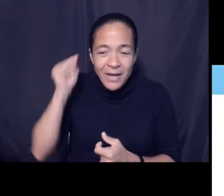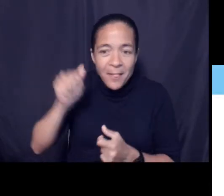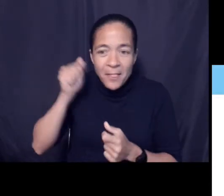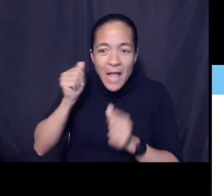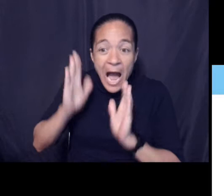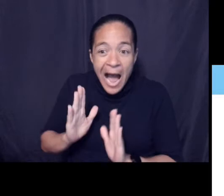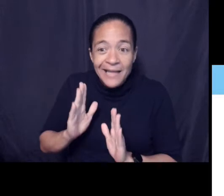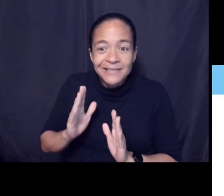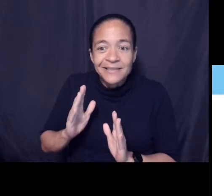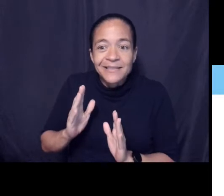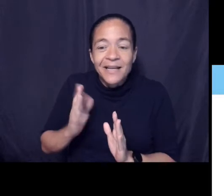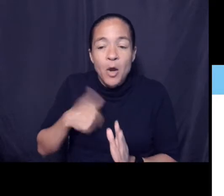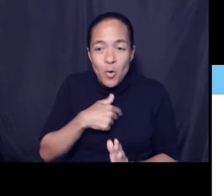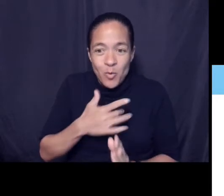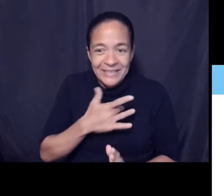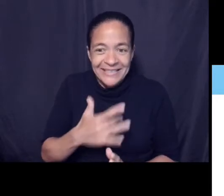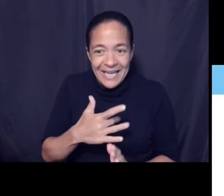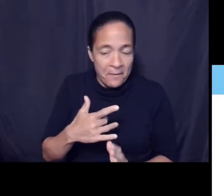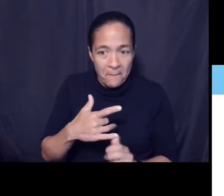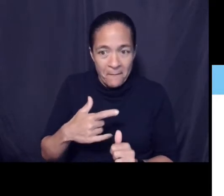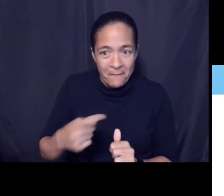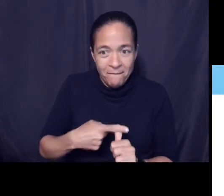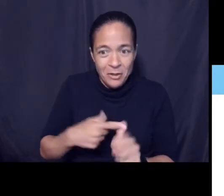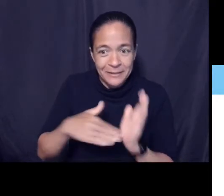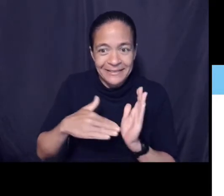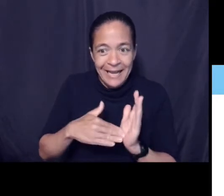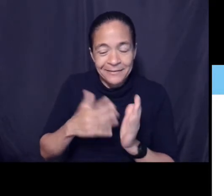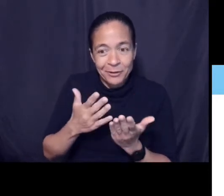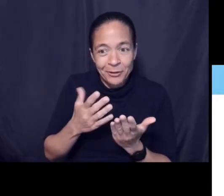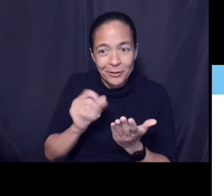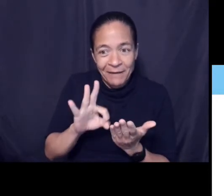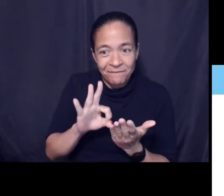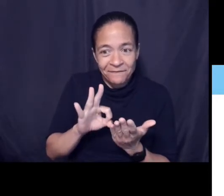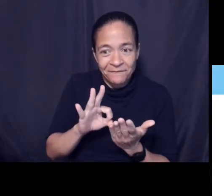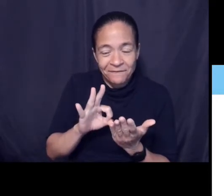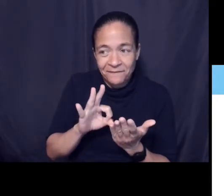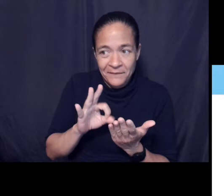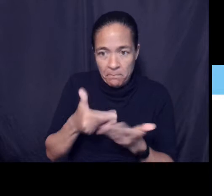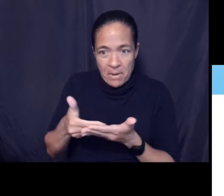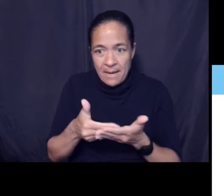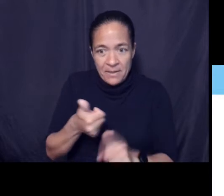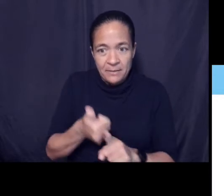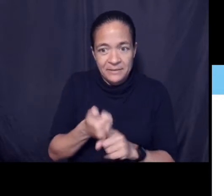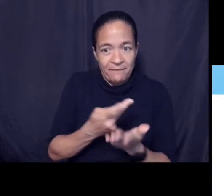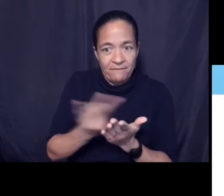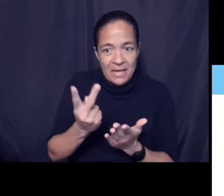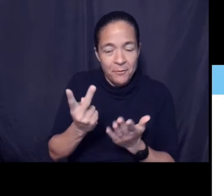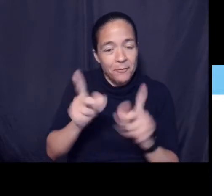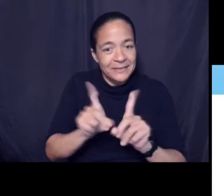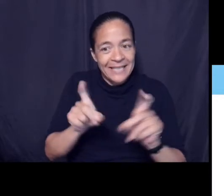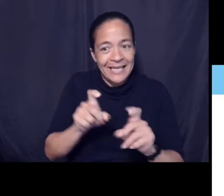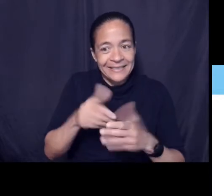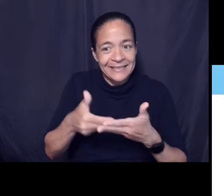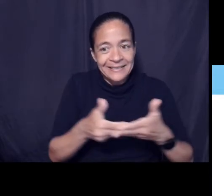besides a pediatrician that the family encounters with their newborn, particularly if the baby fails a newborn hearing screening. If the hearing loss